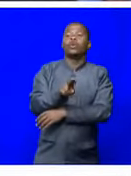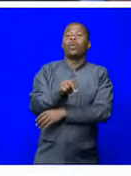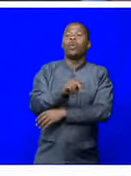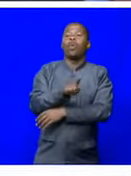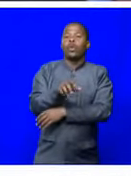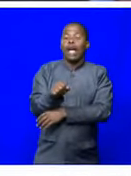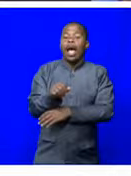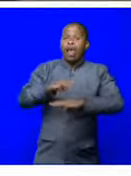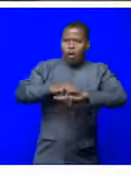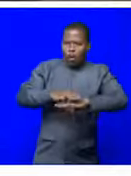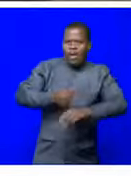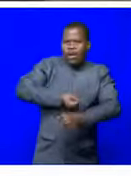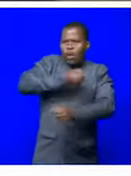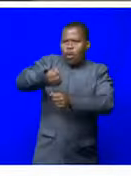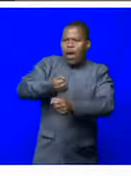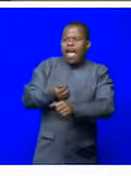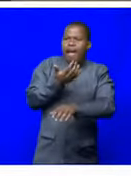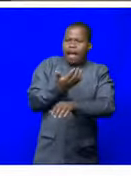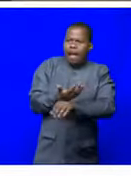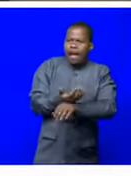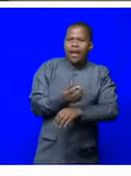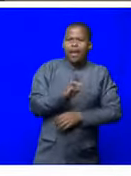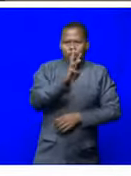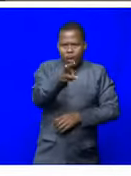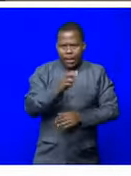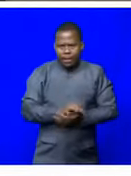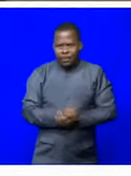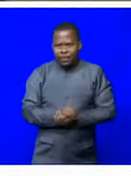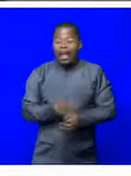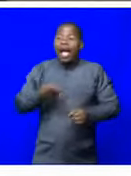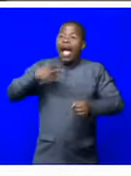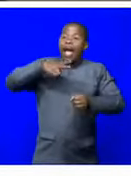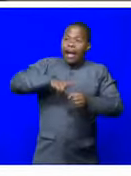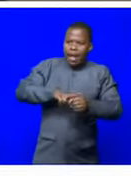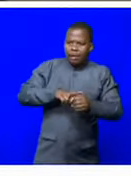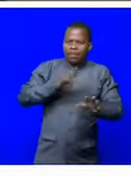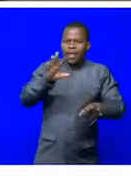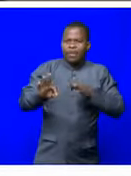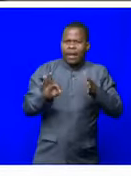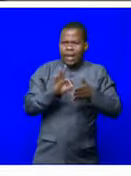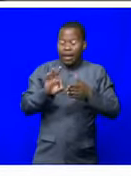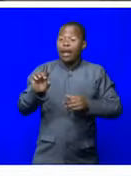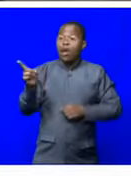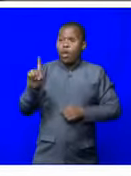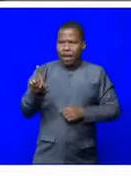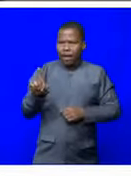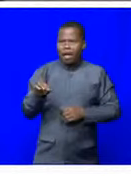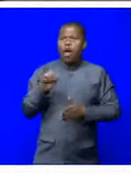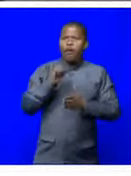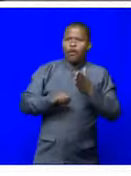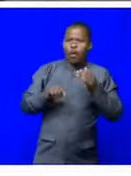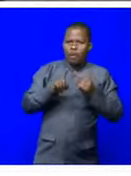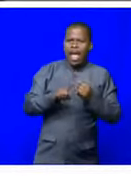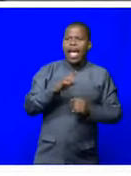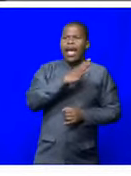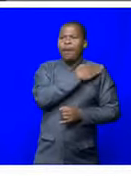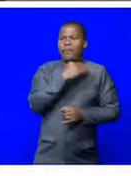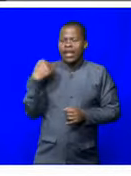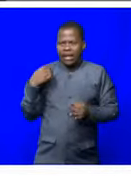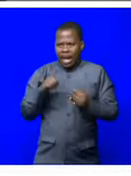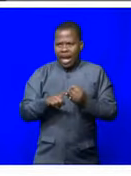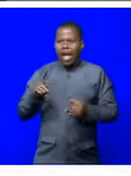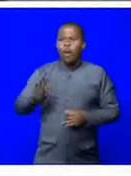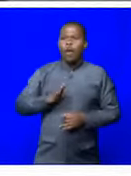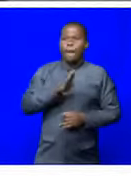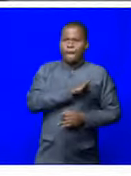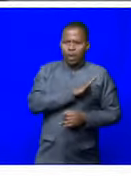batawusebenza ngekutimisela. I do assure the honorable minister and the management board and the executive